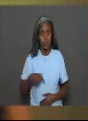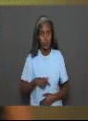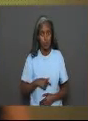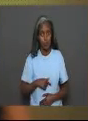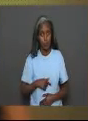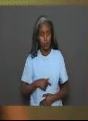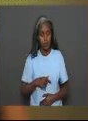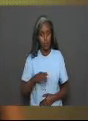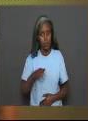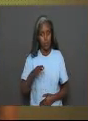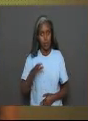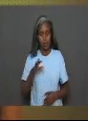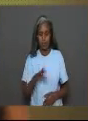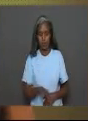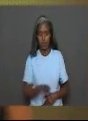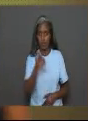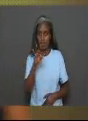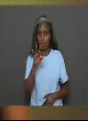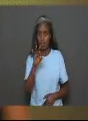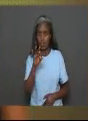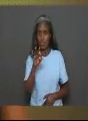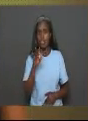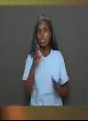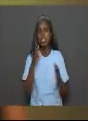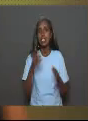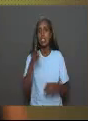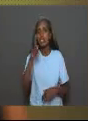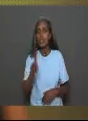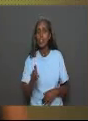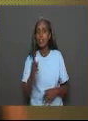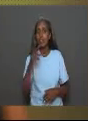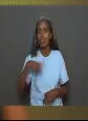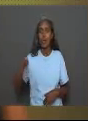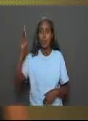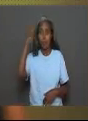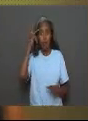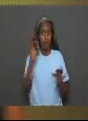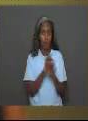We will also find the derivatives of power functions,